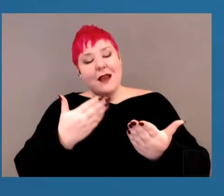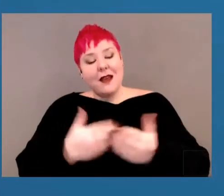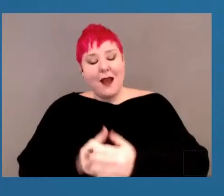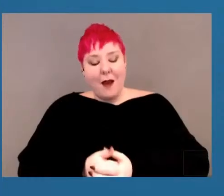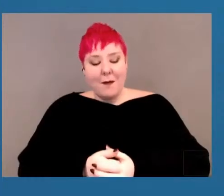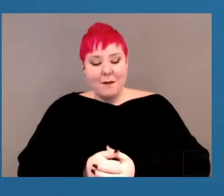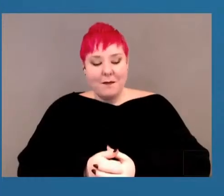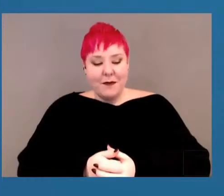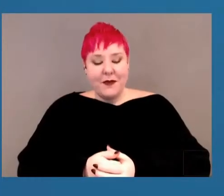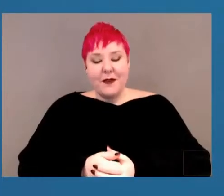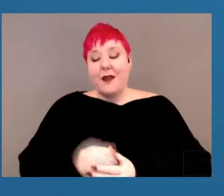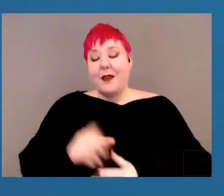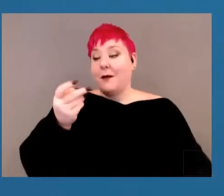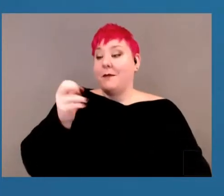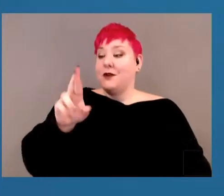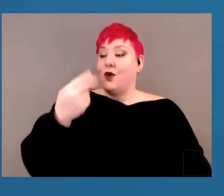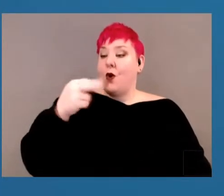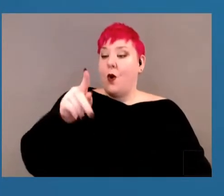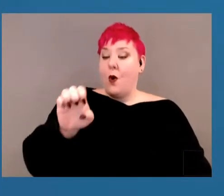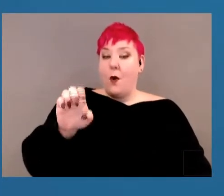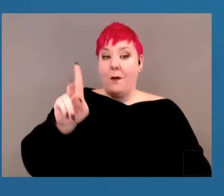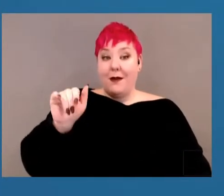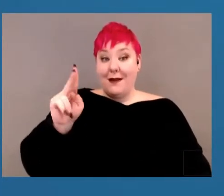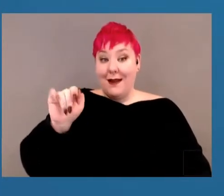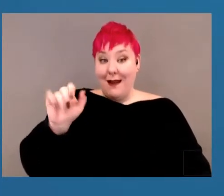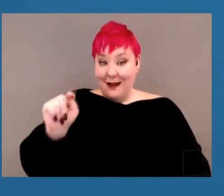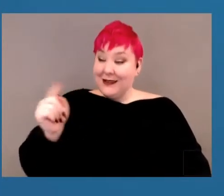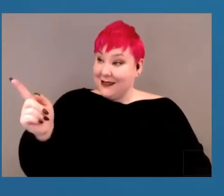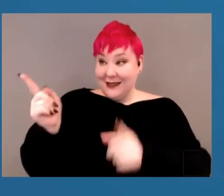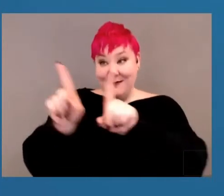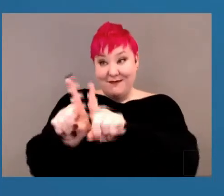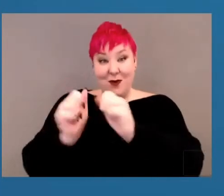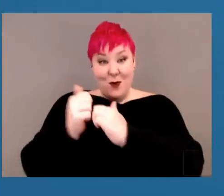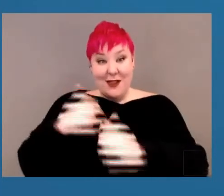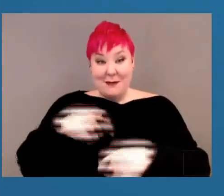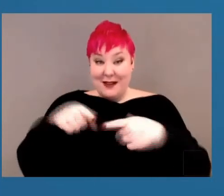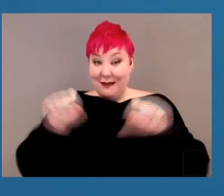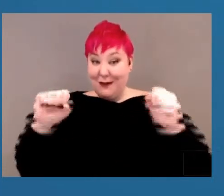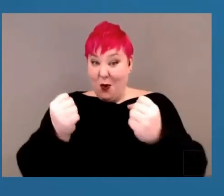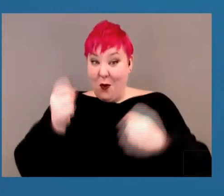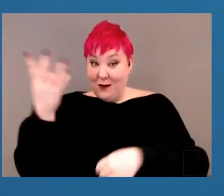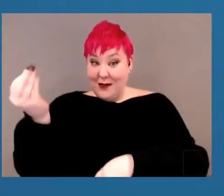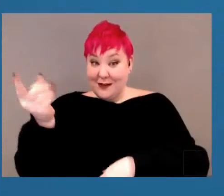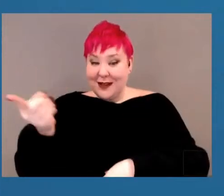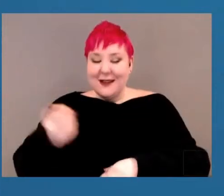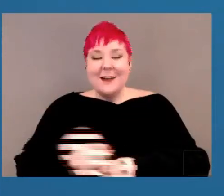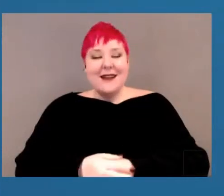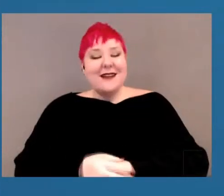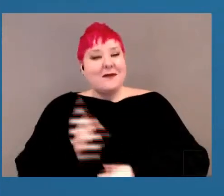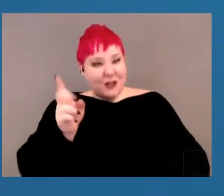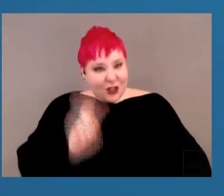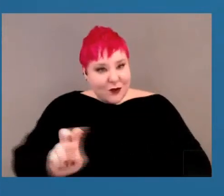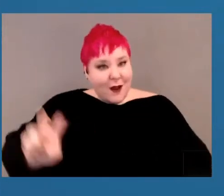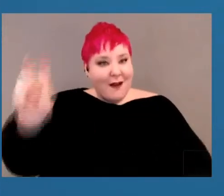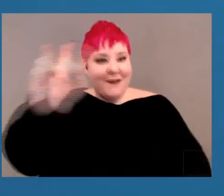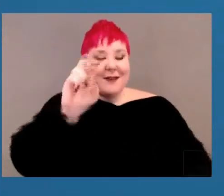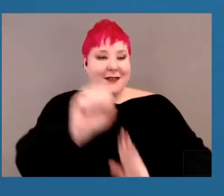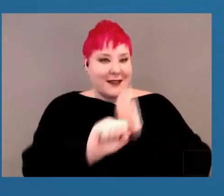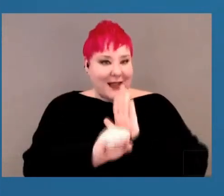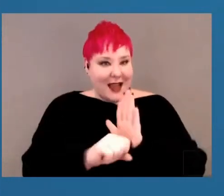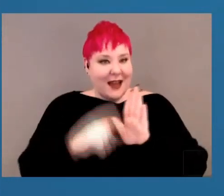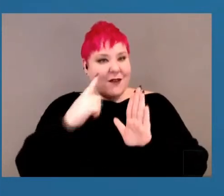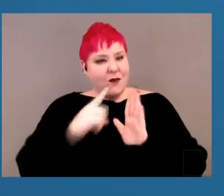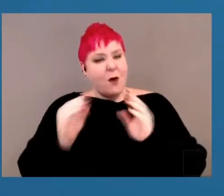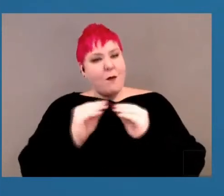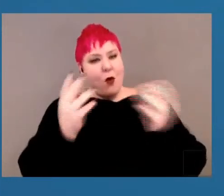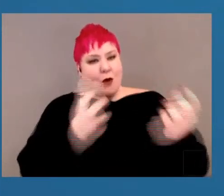Commissioner Hope Knight. She was out there in the cold with me. She's tough and has traveled the state in search of opportunities to strengthen New York's economy.